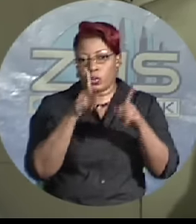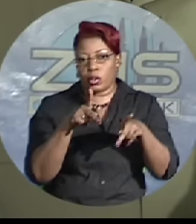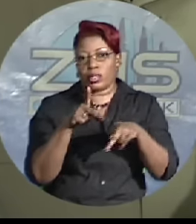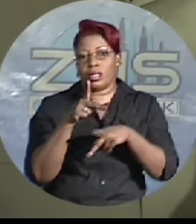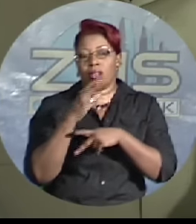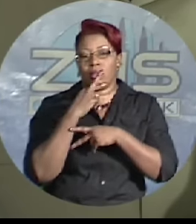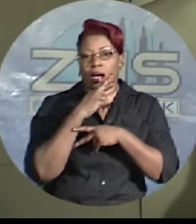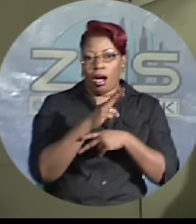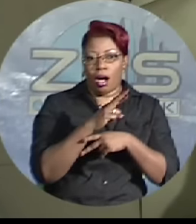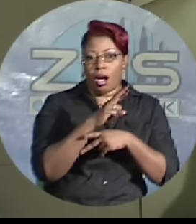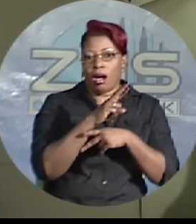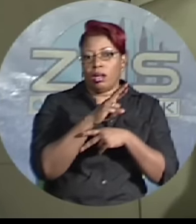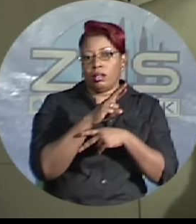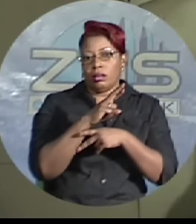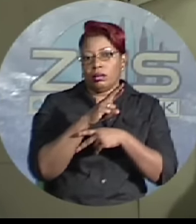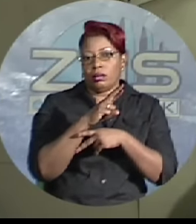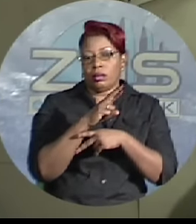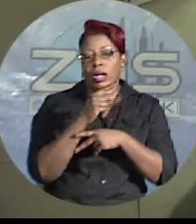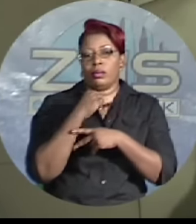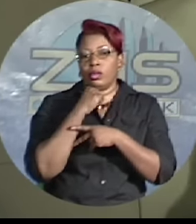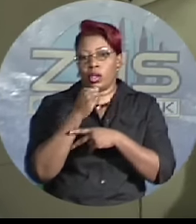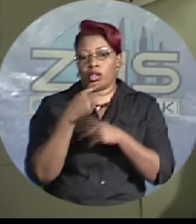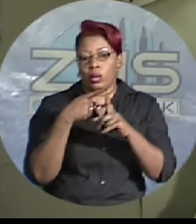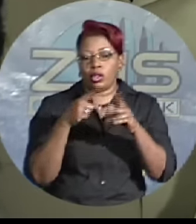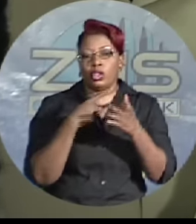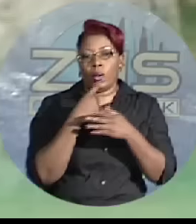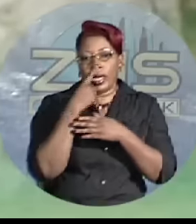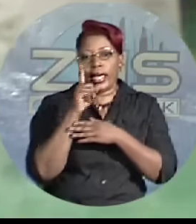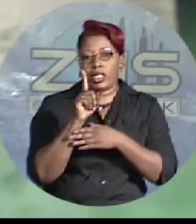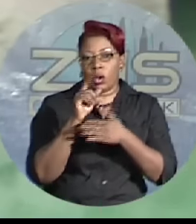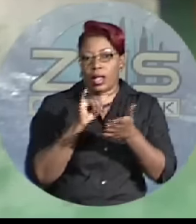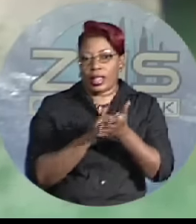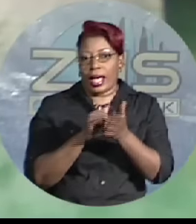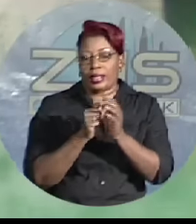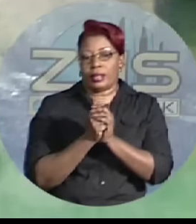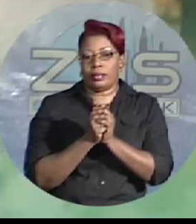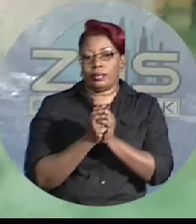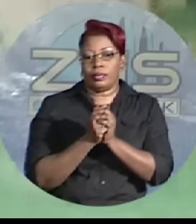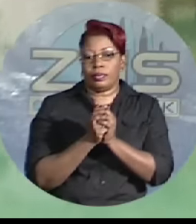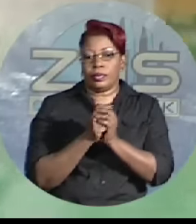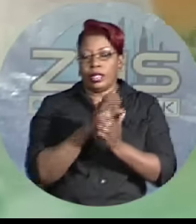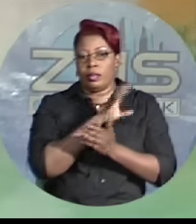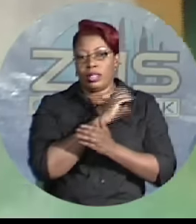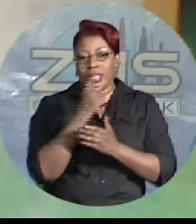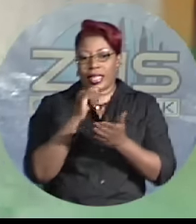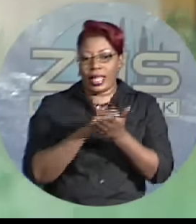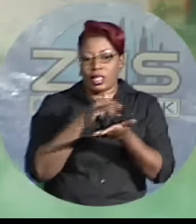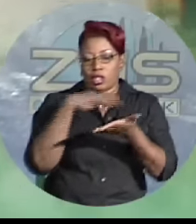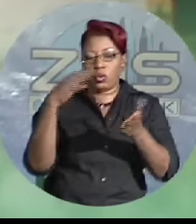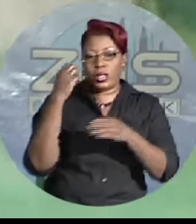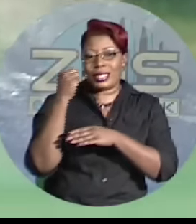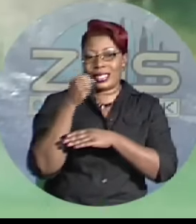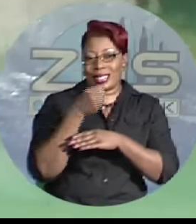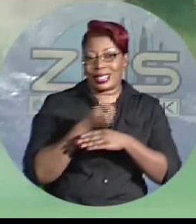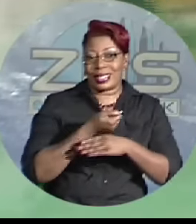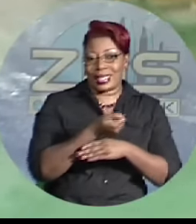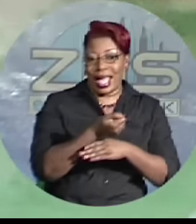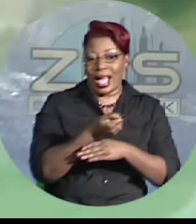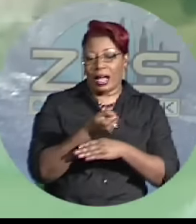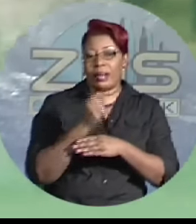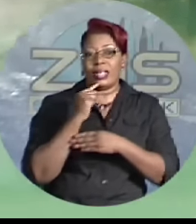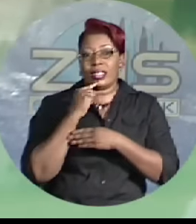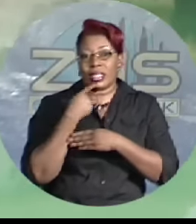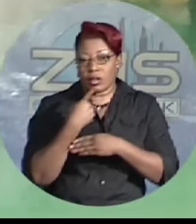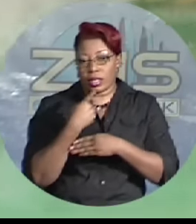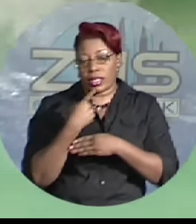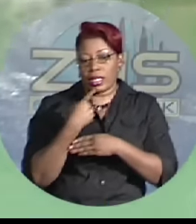were, and I'm not going to ignore what they did. Commissioner Greenslade says the student who was stabbed and critically injured in the